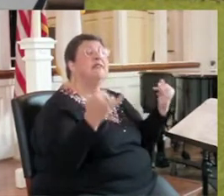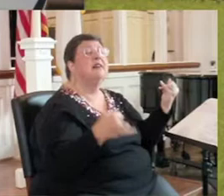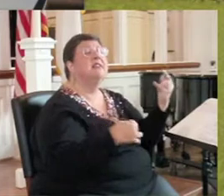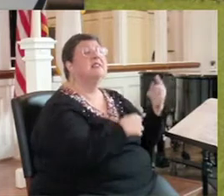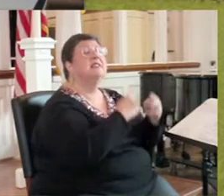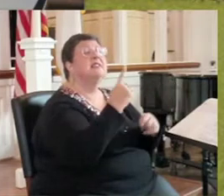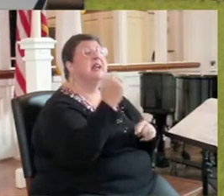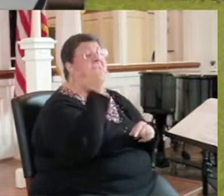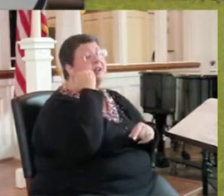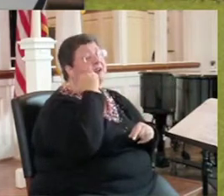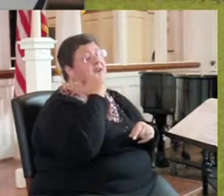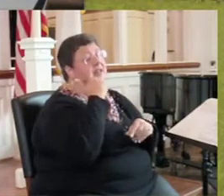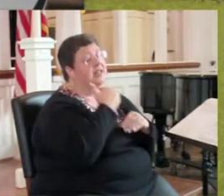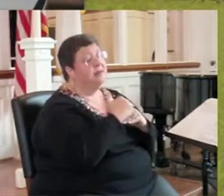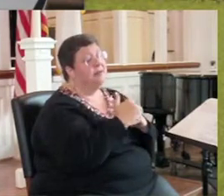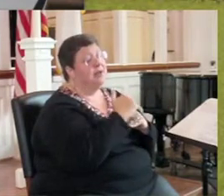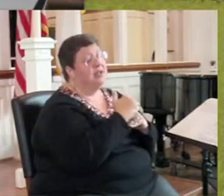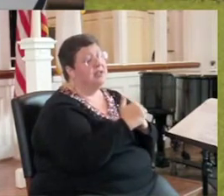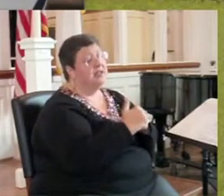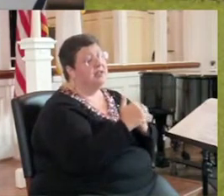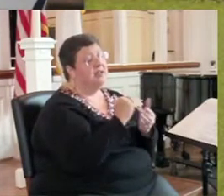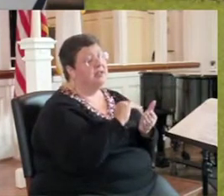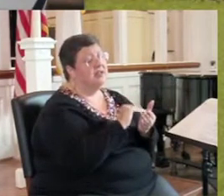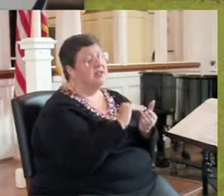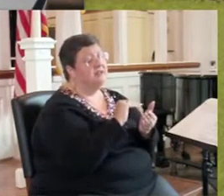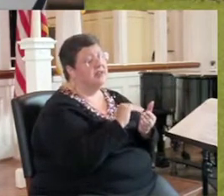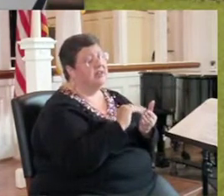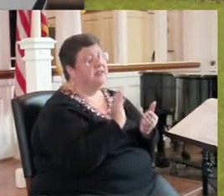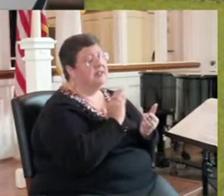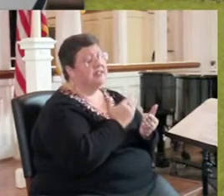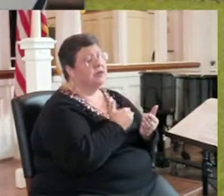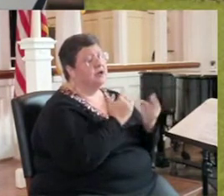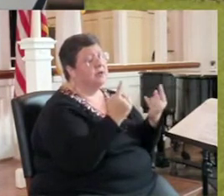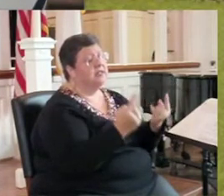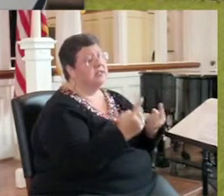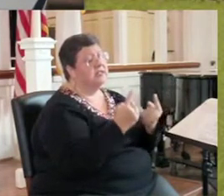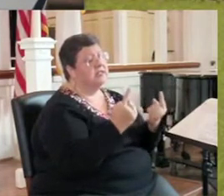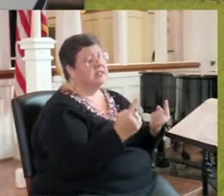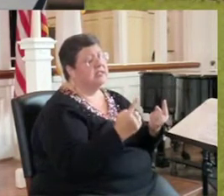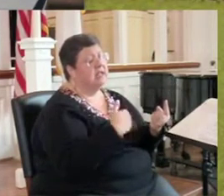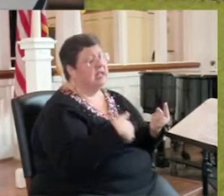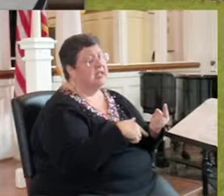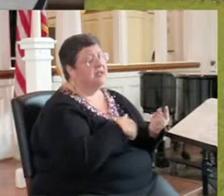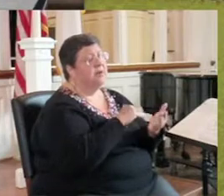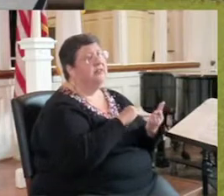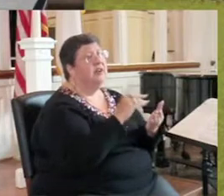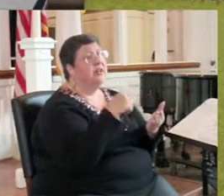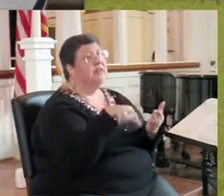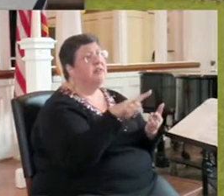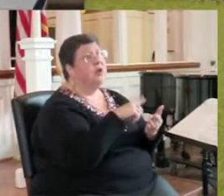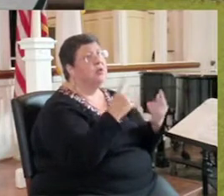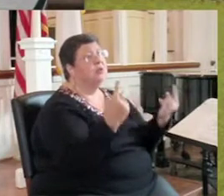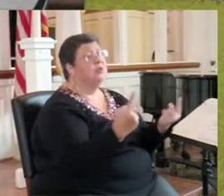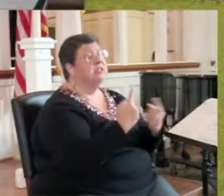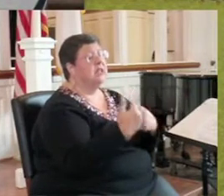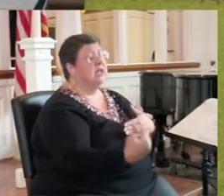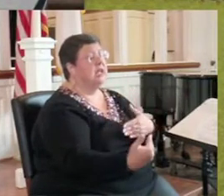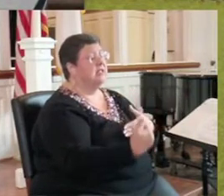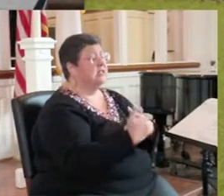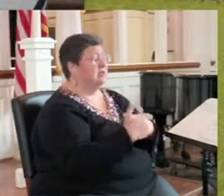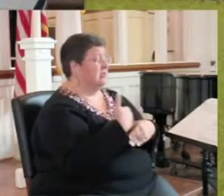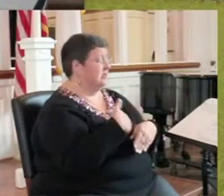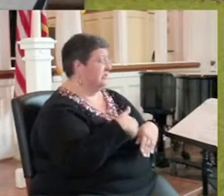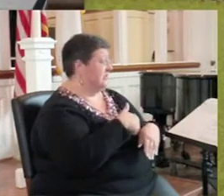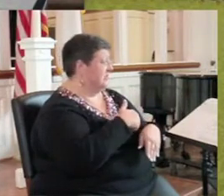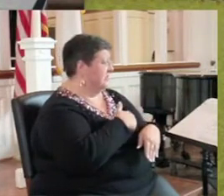Give us this day our daily bread, and forgive our sins, as we forgive those who sin